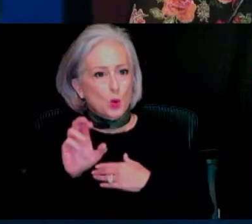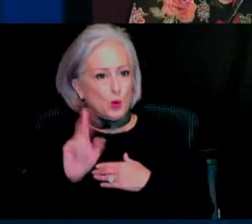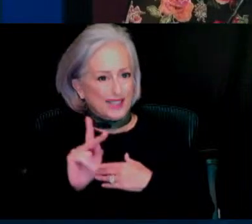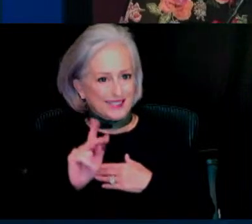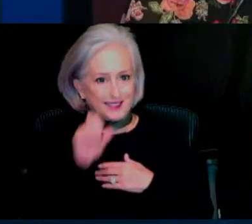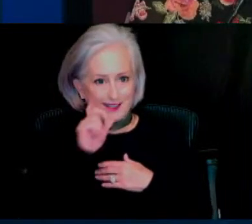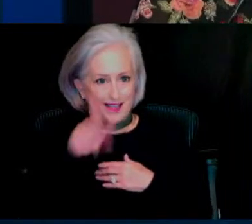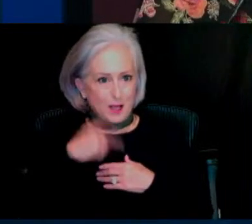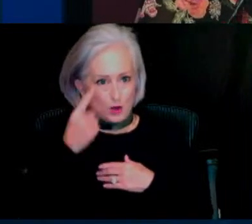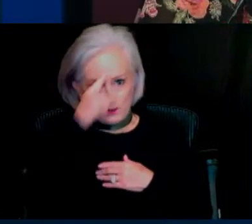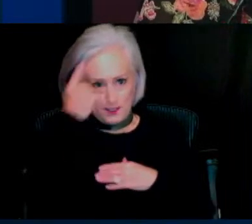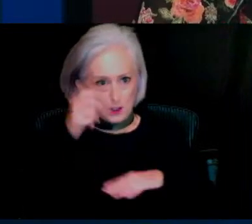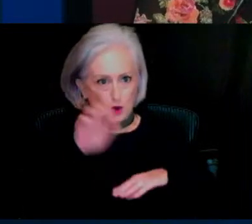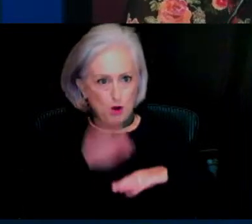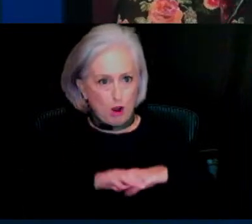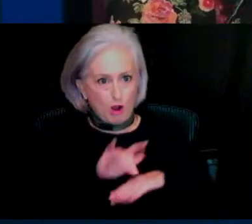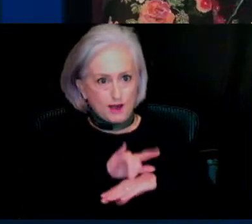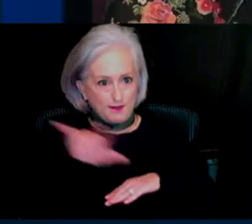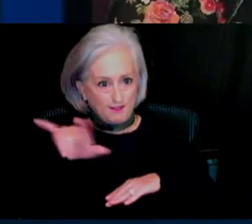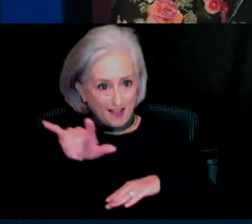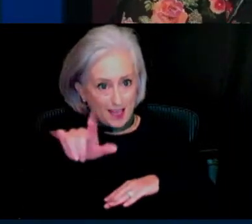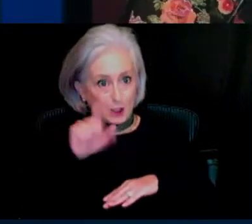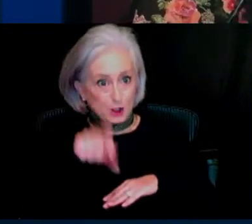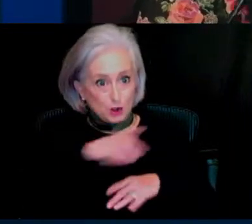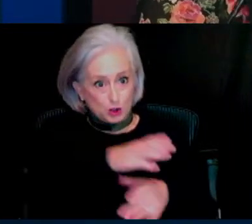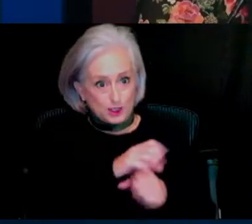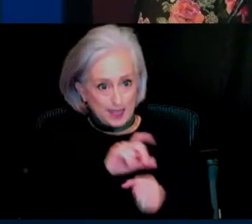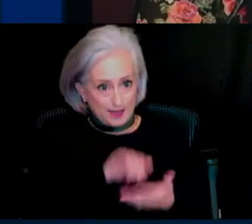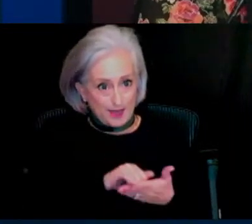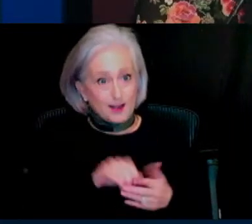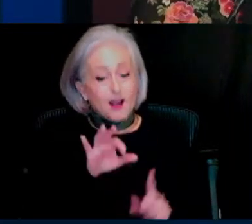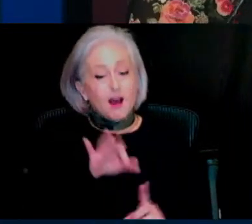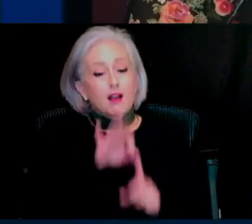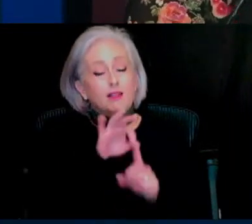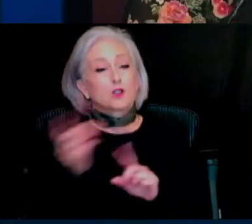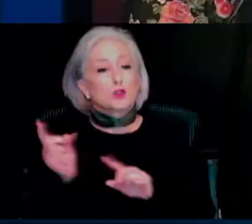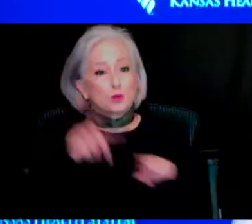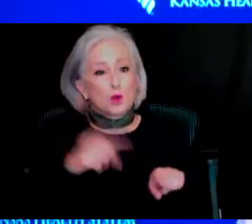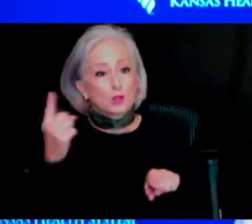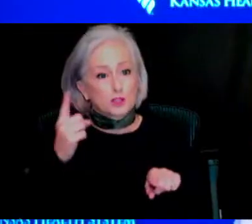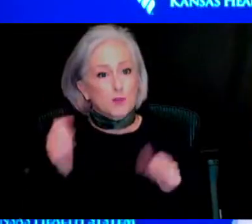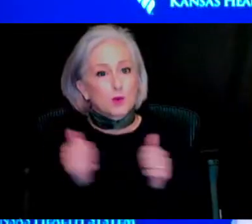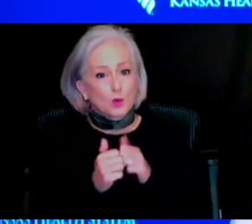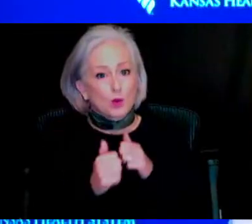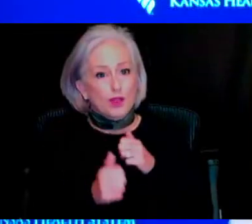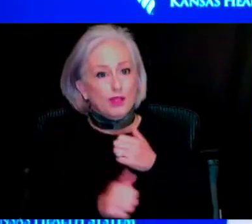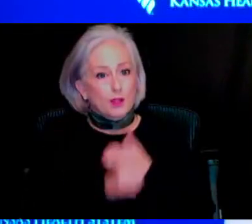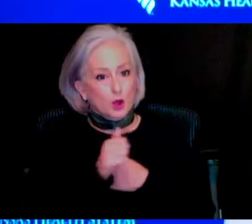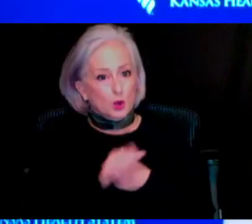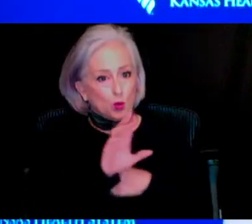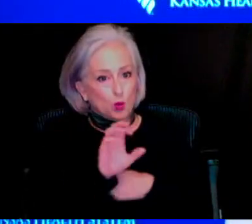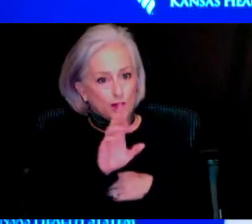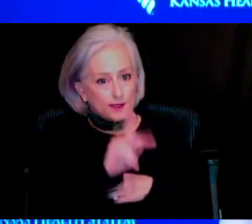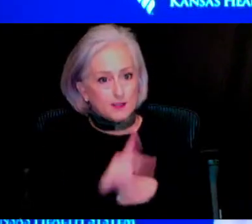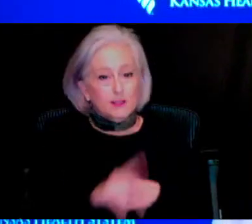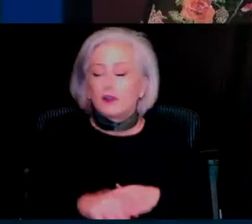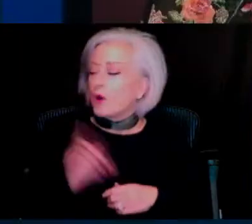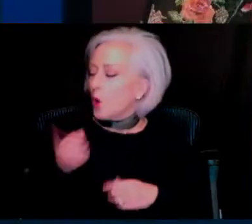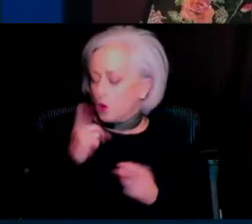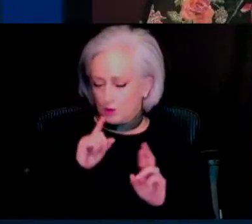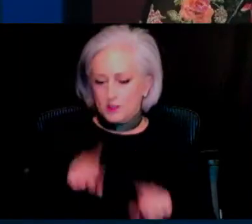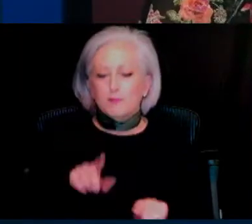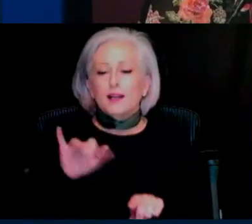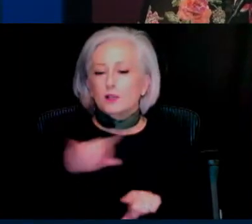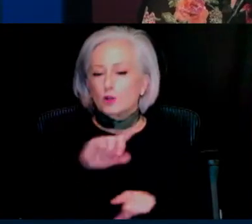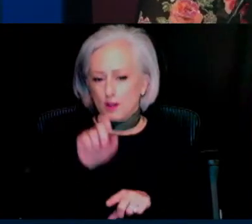fly on an airplane you should necessarily get one, unless maybe you're going to be going to someone's house who's at risk. No, yeah, this was just in response to that specific question. Yeah. Okay, so